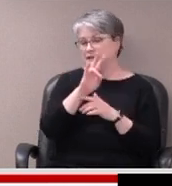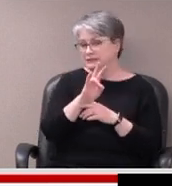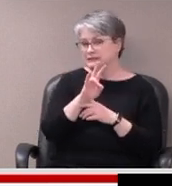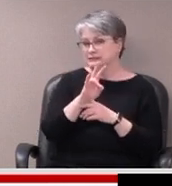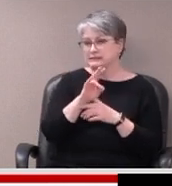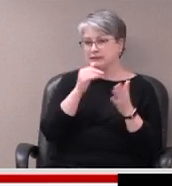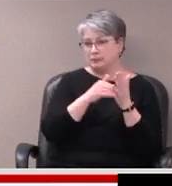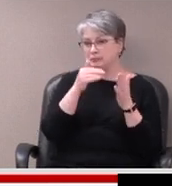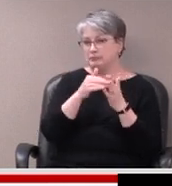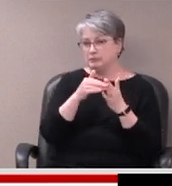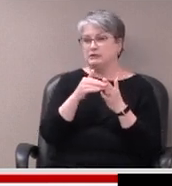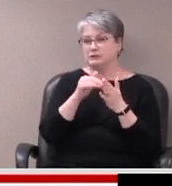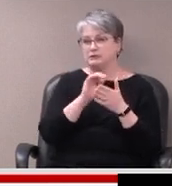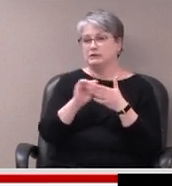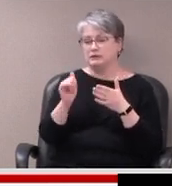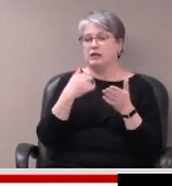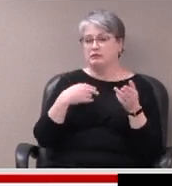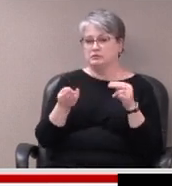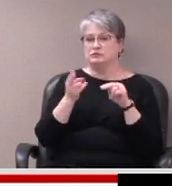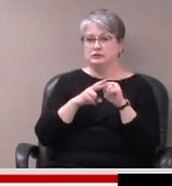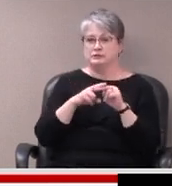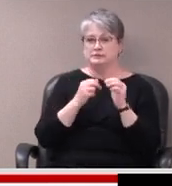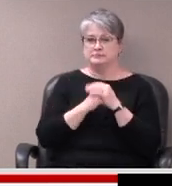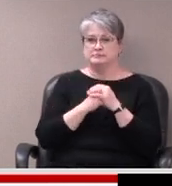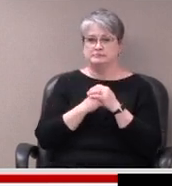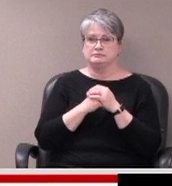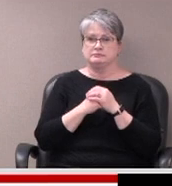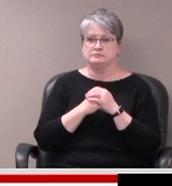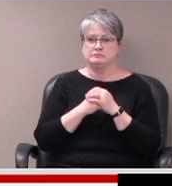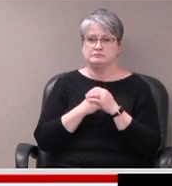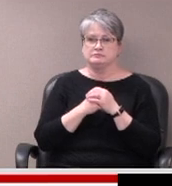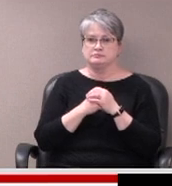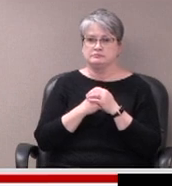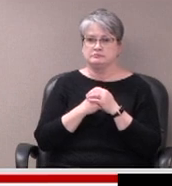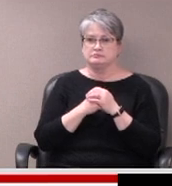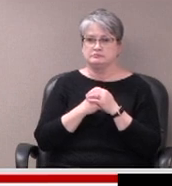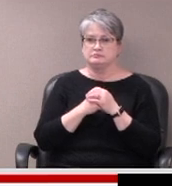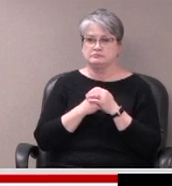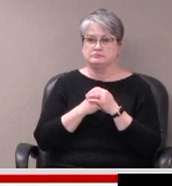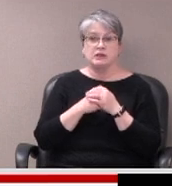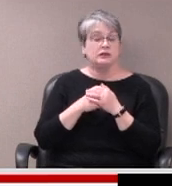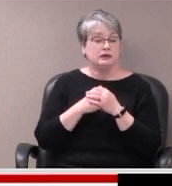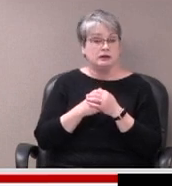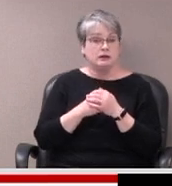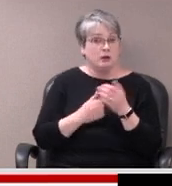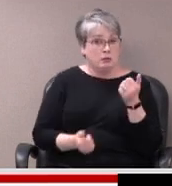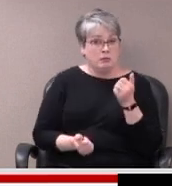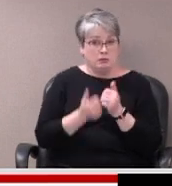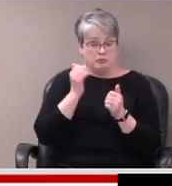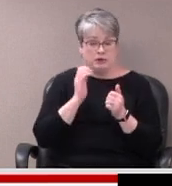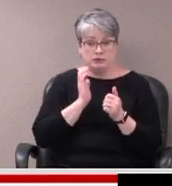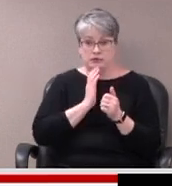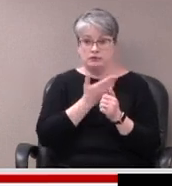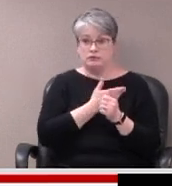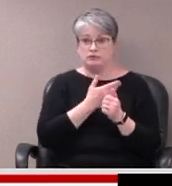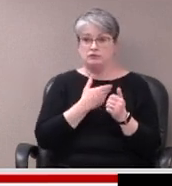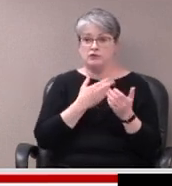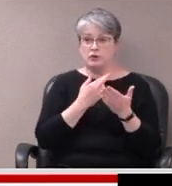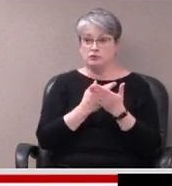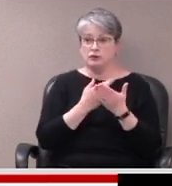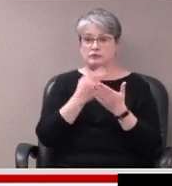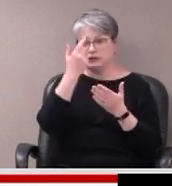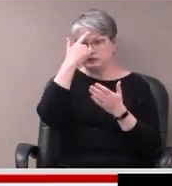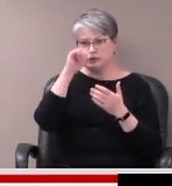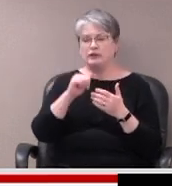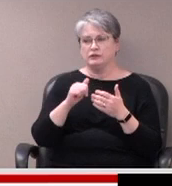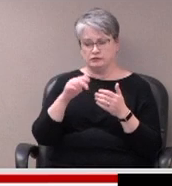million increase. Now, a big portion of our revenue, of course, majority is for